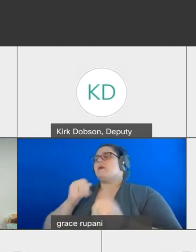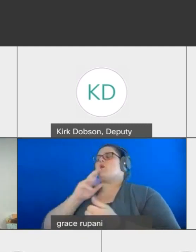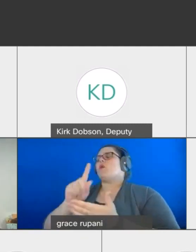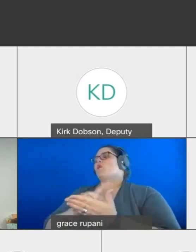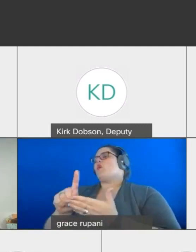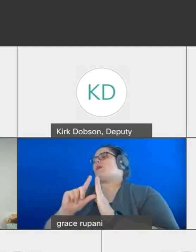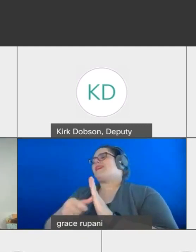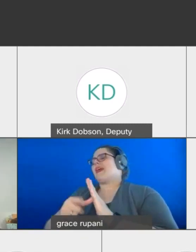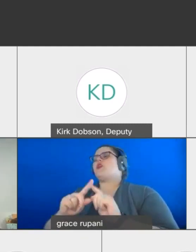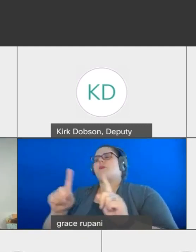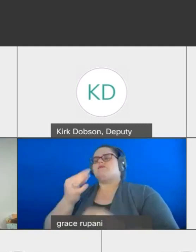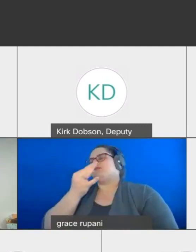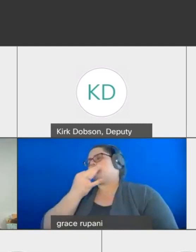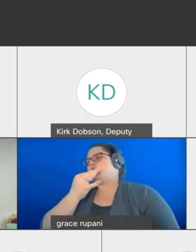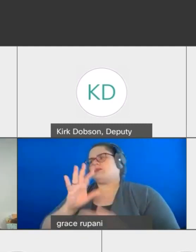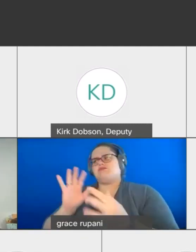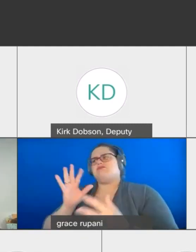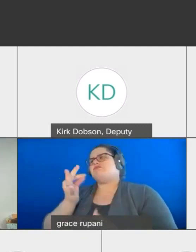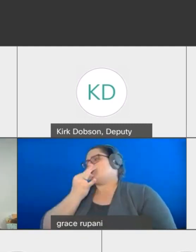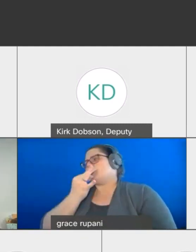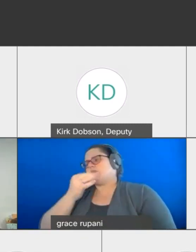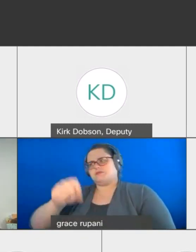to be very soon.